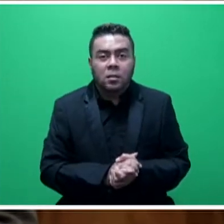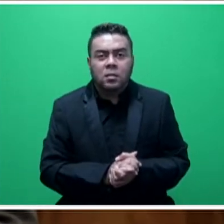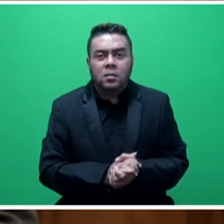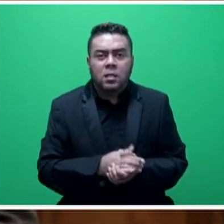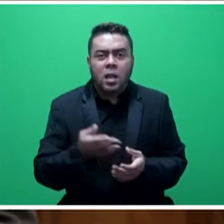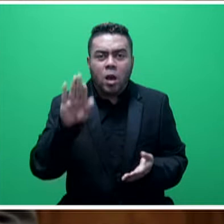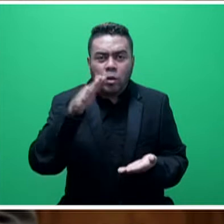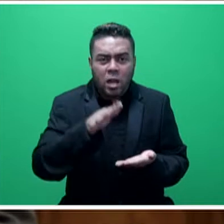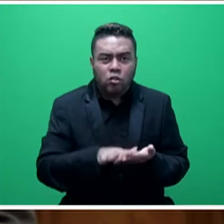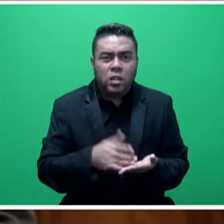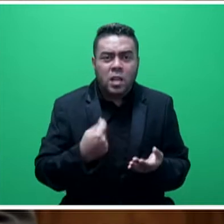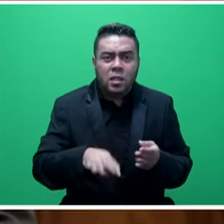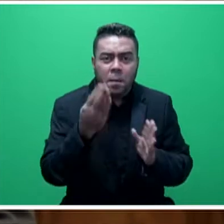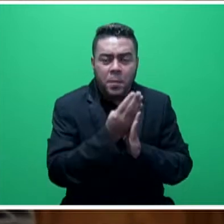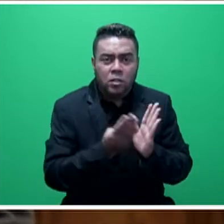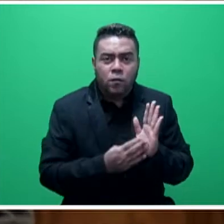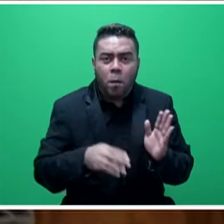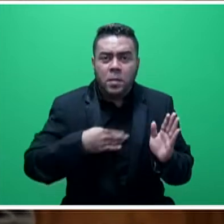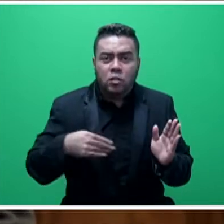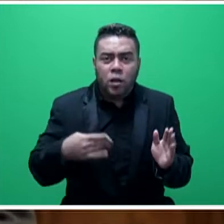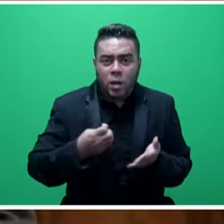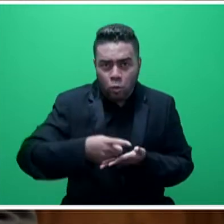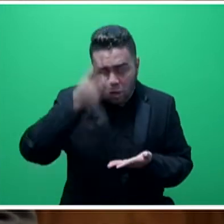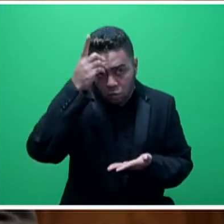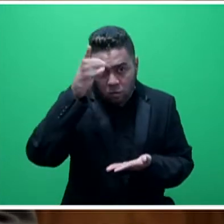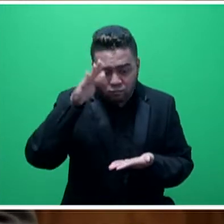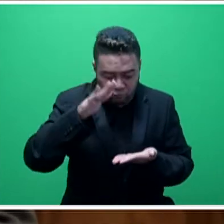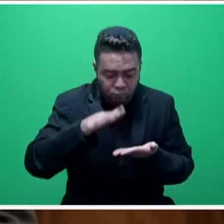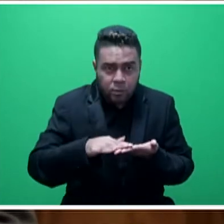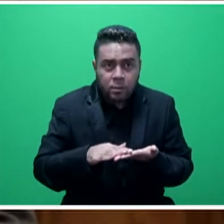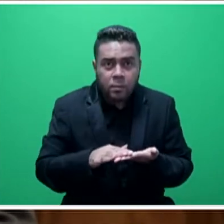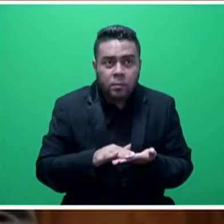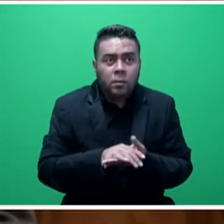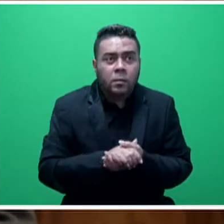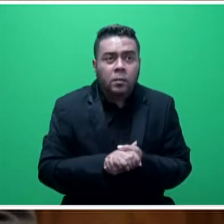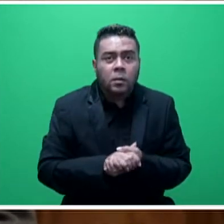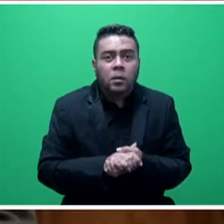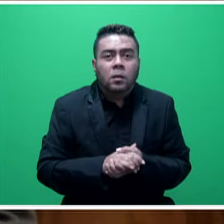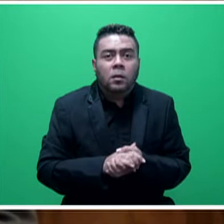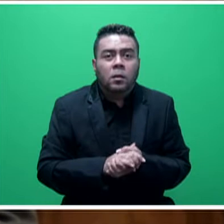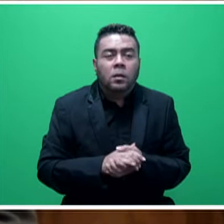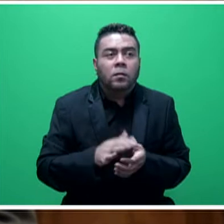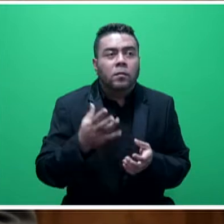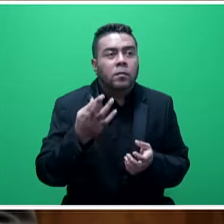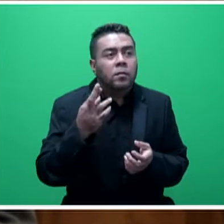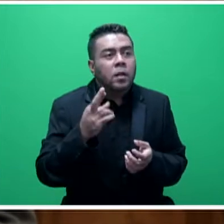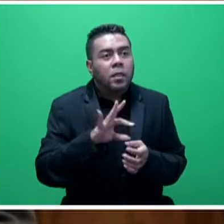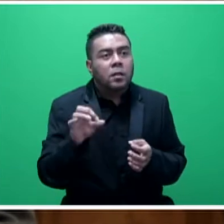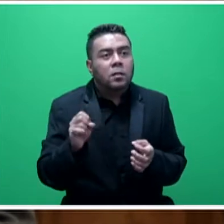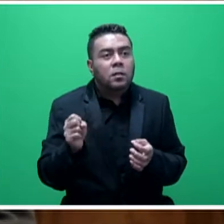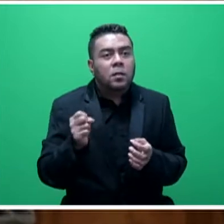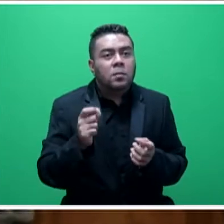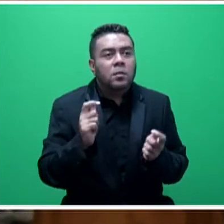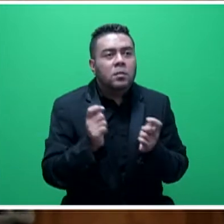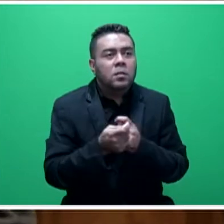budget for Minister of Education to the reduction in the importance of education. Nothing can be further from the truth. Mr. Speaker